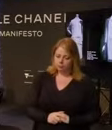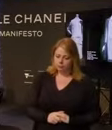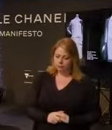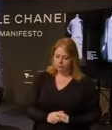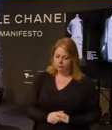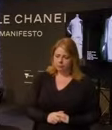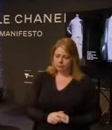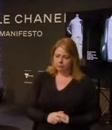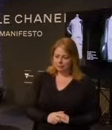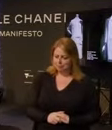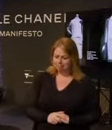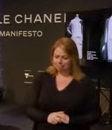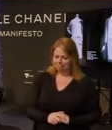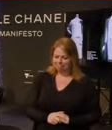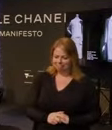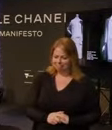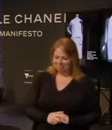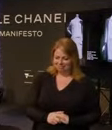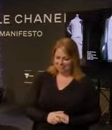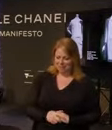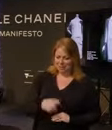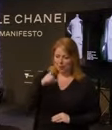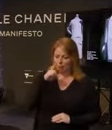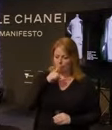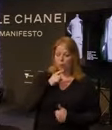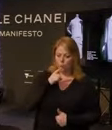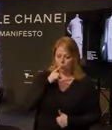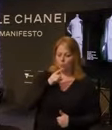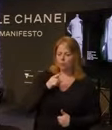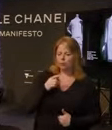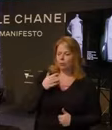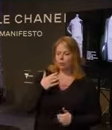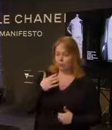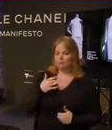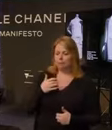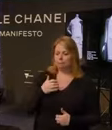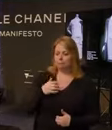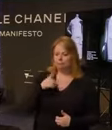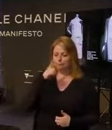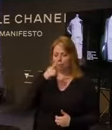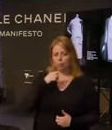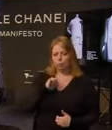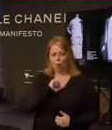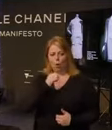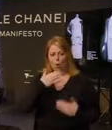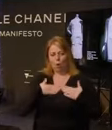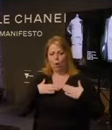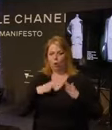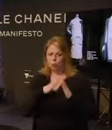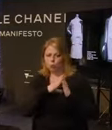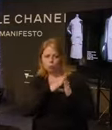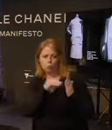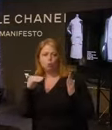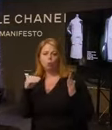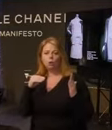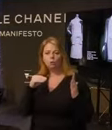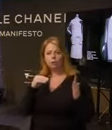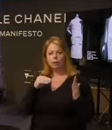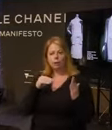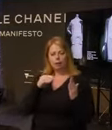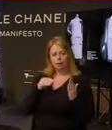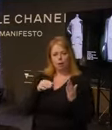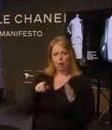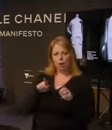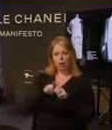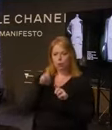the people wearing the clothes would emulate her ideas, but also spread the word and create a desire amongst the